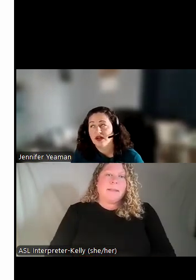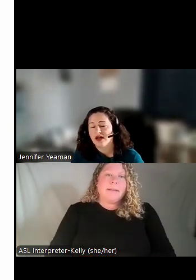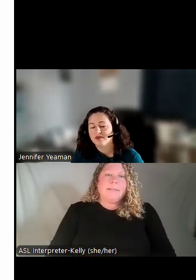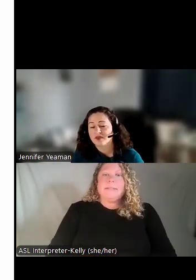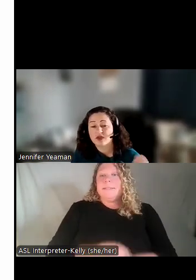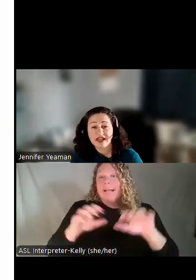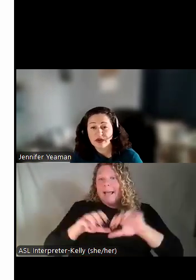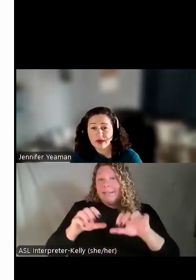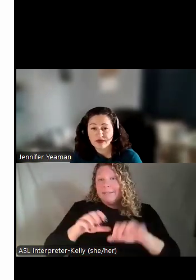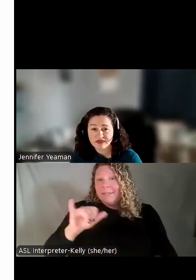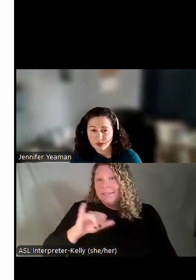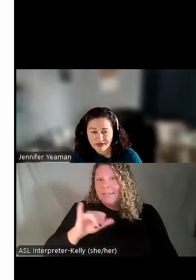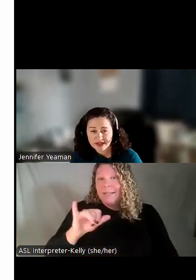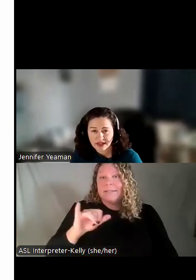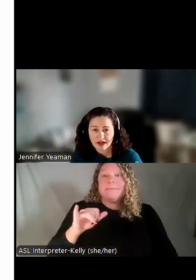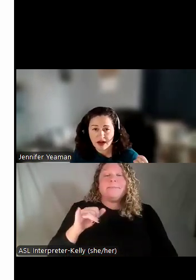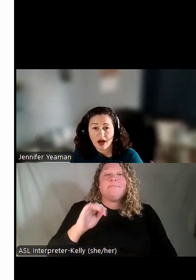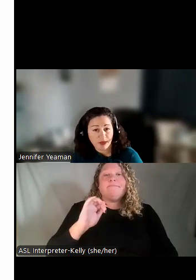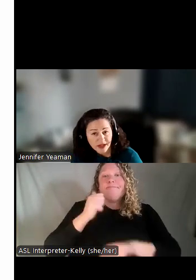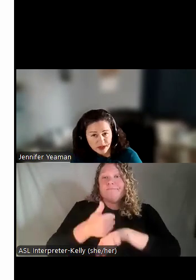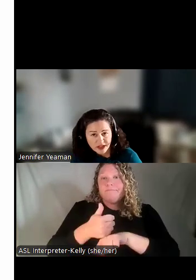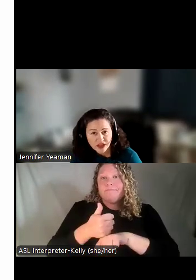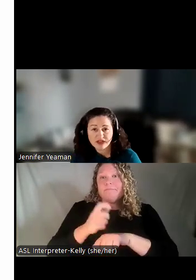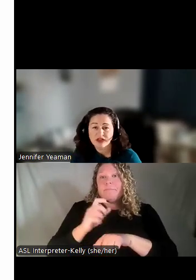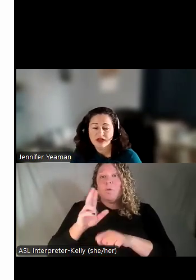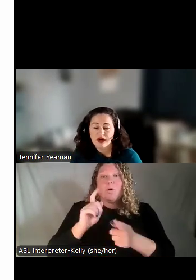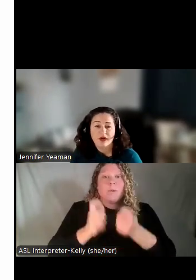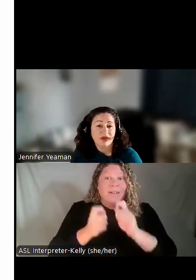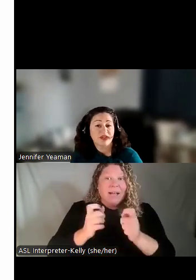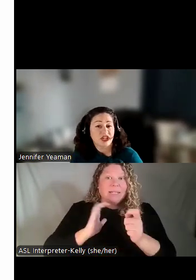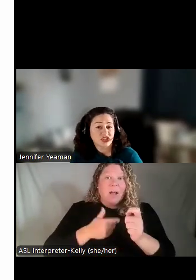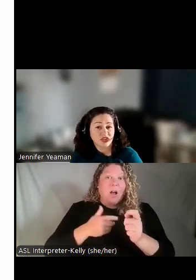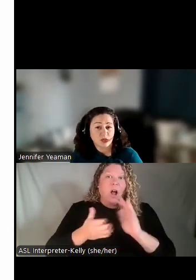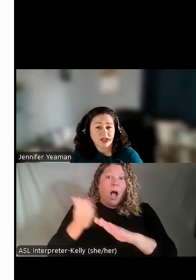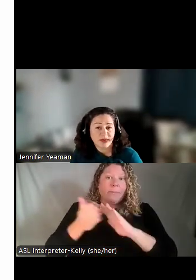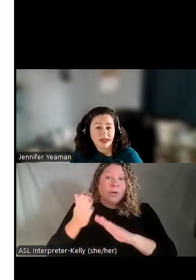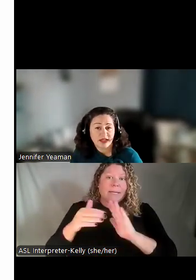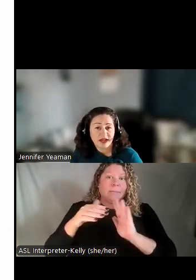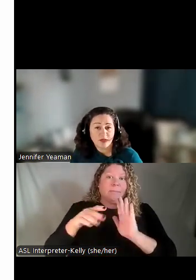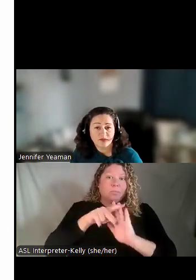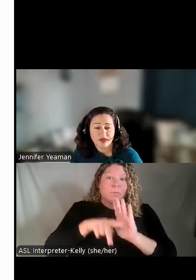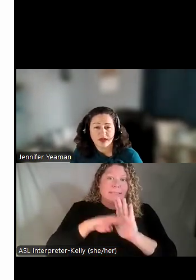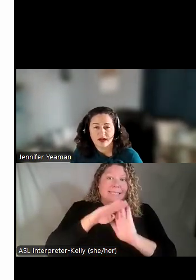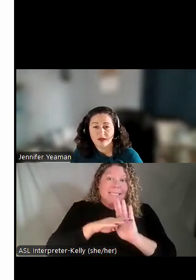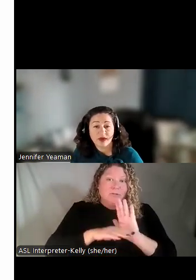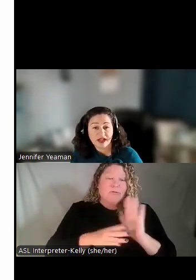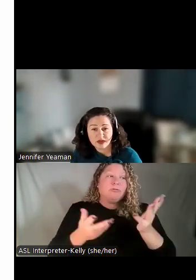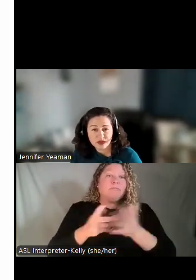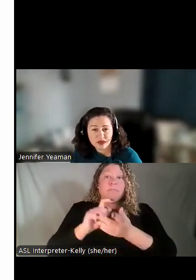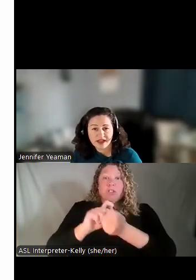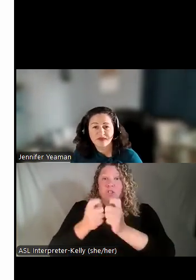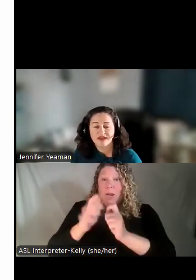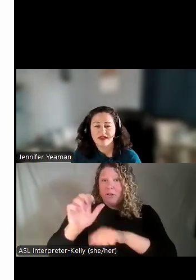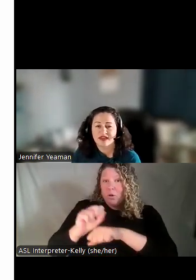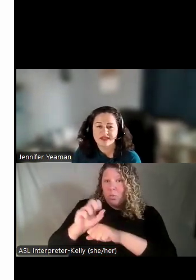include creating or revising operating procedures, or maybe changing your workspace layout, creating